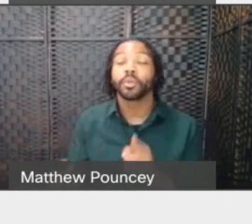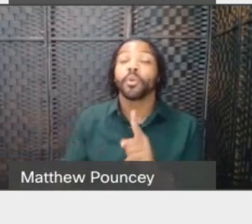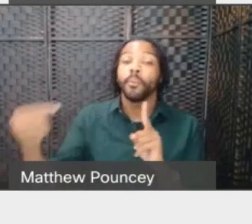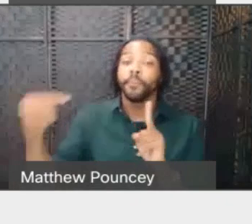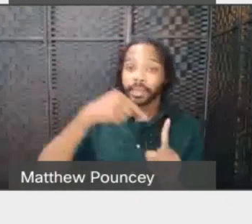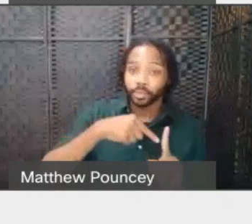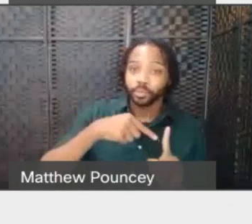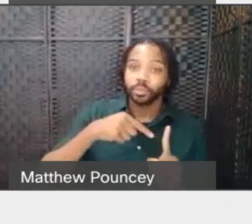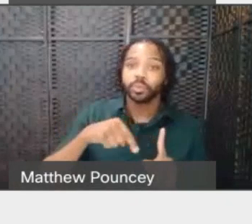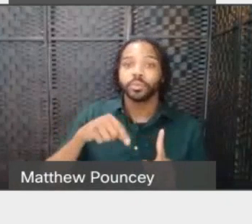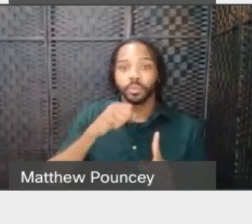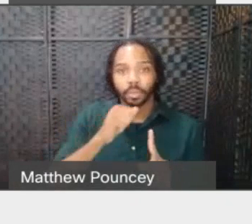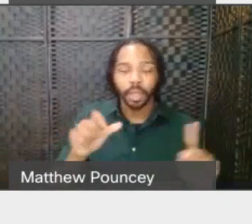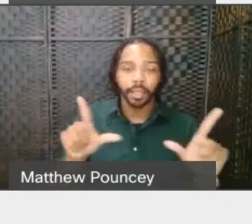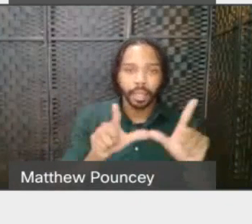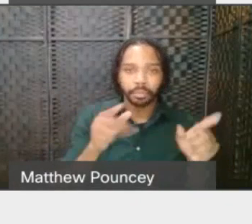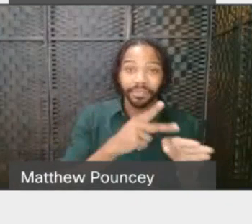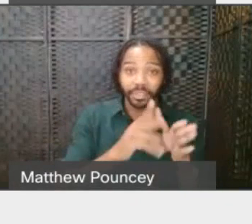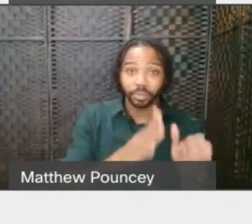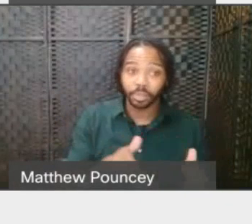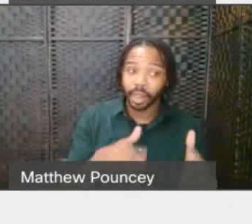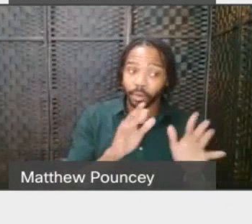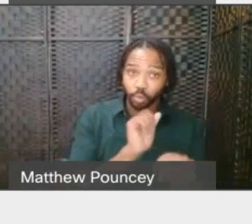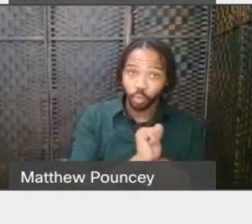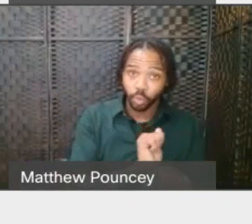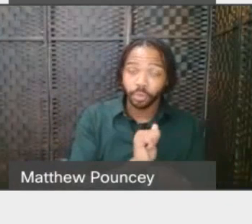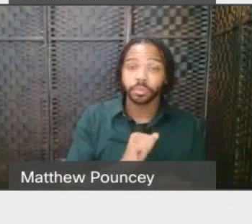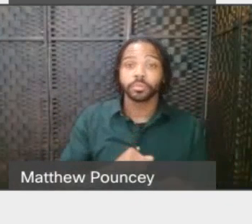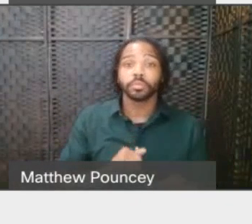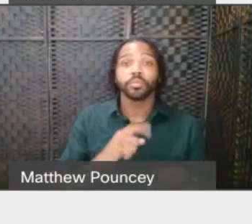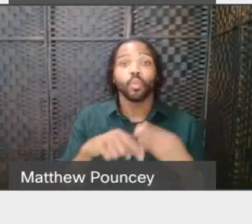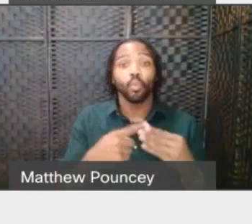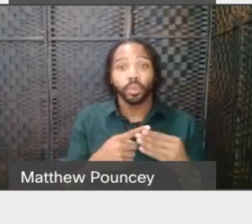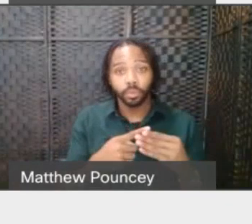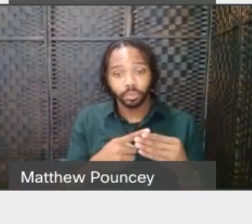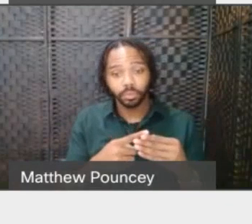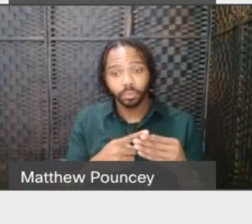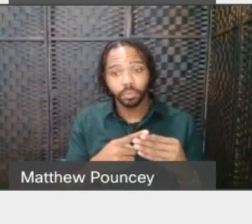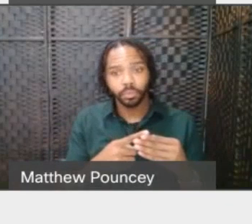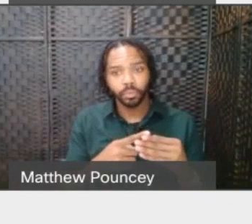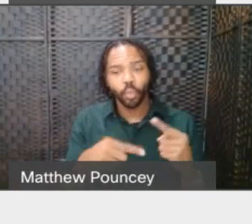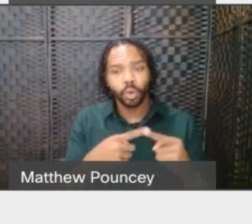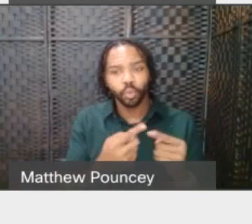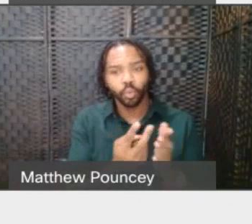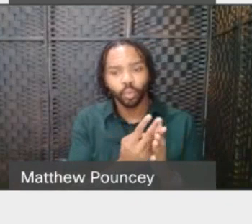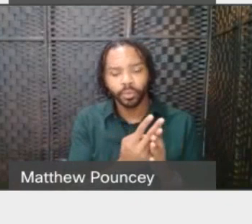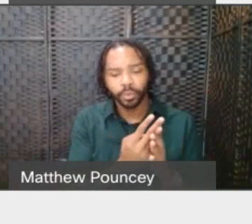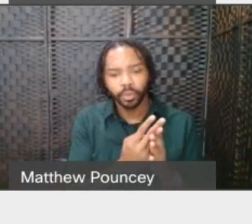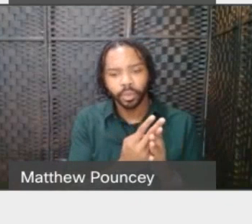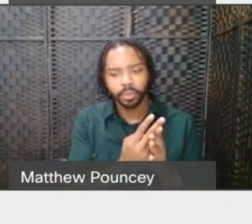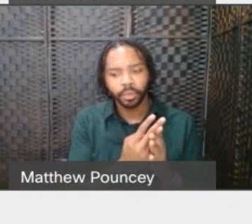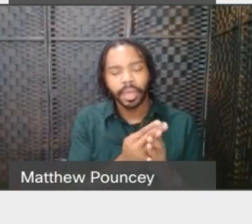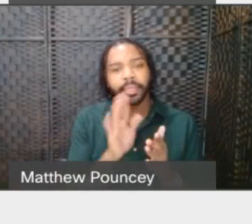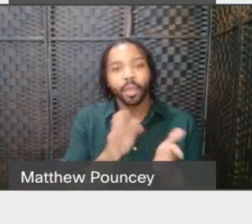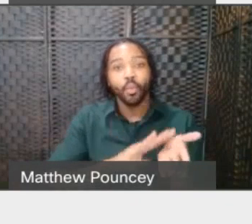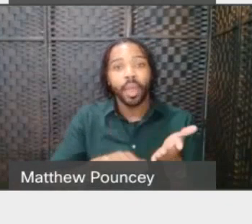Are unlicensed professionals allowed to work while an exemption is under review by DC Health? What about licensed professionals? I believe I answered this, but I really do want to